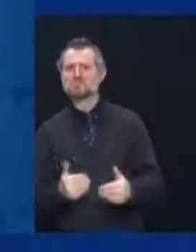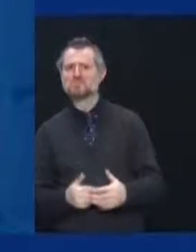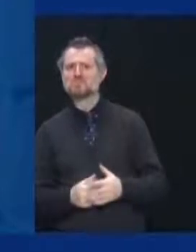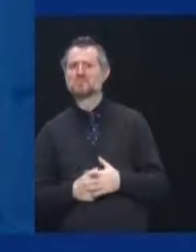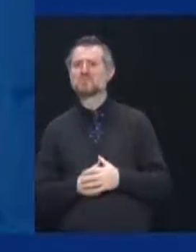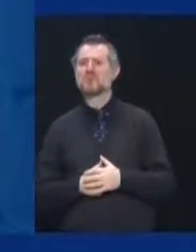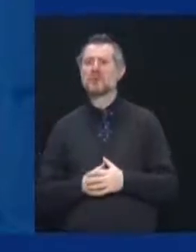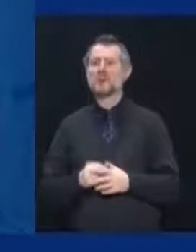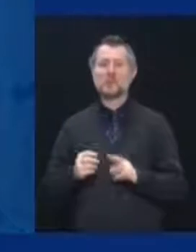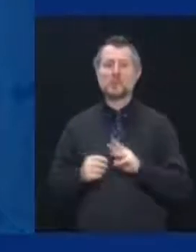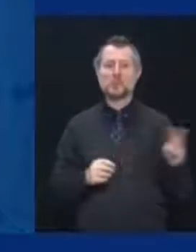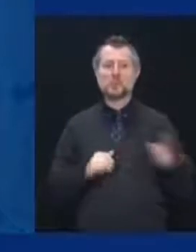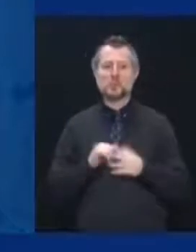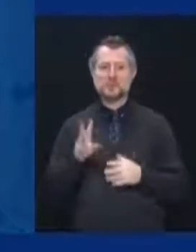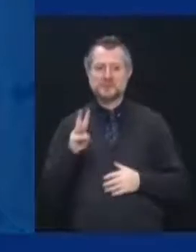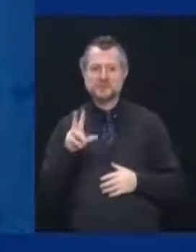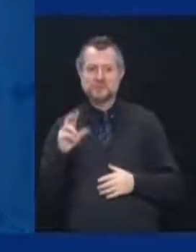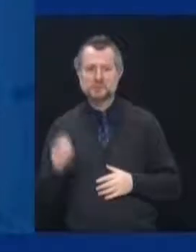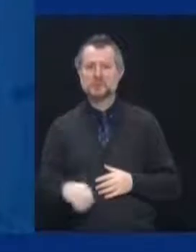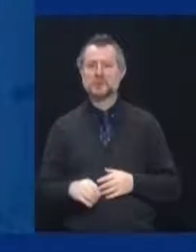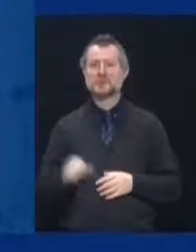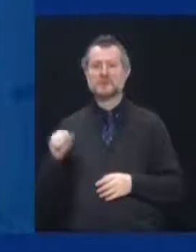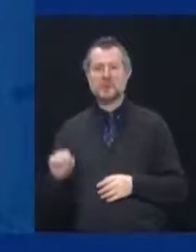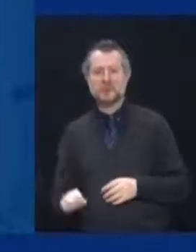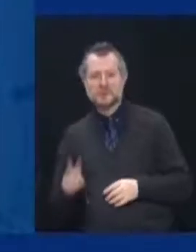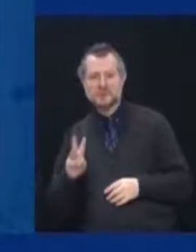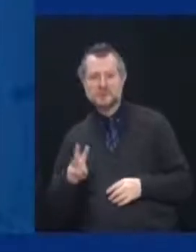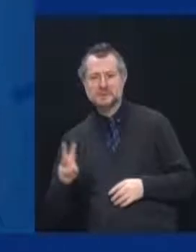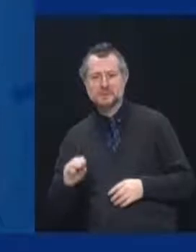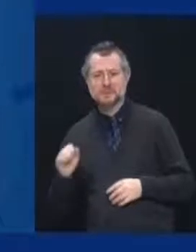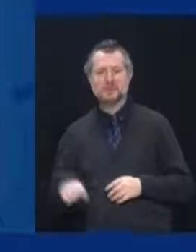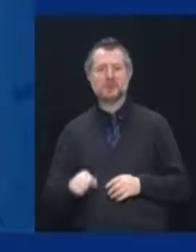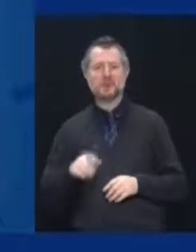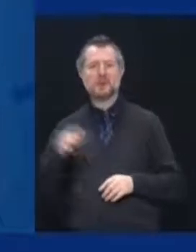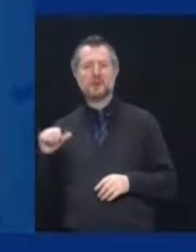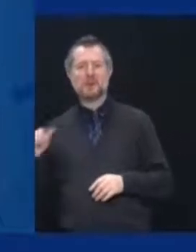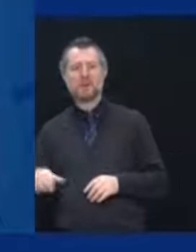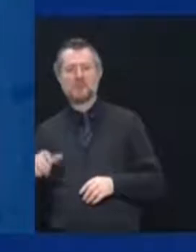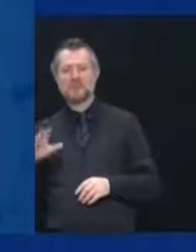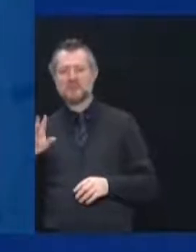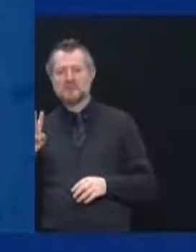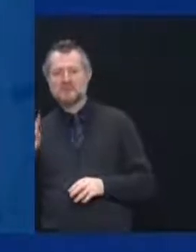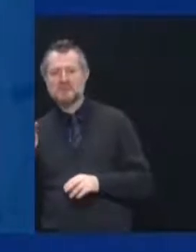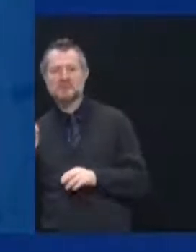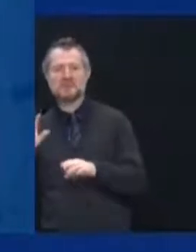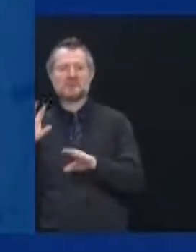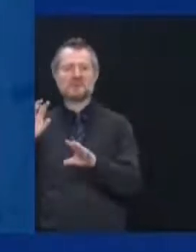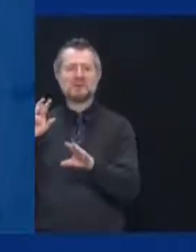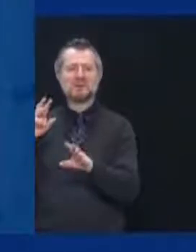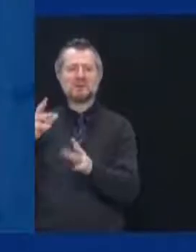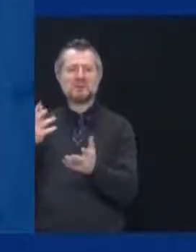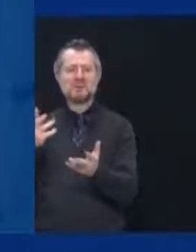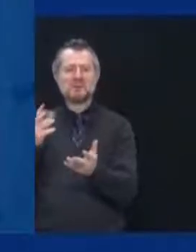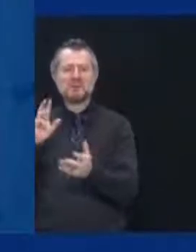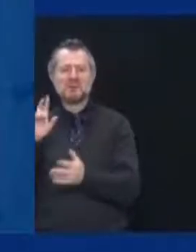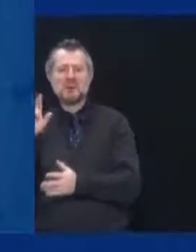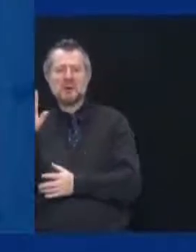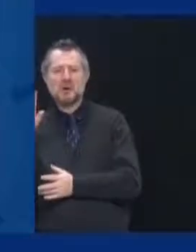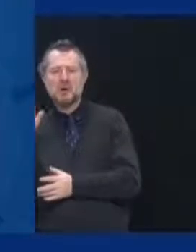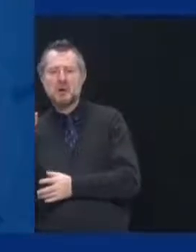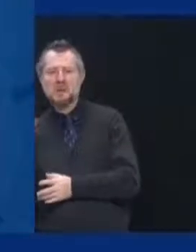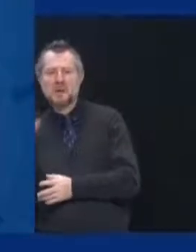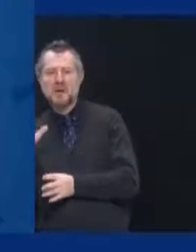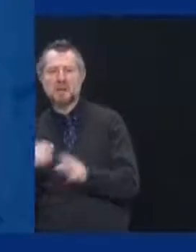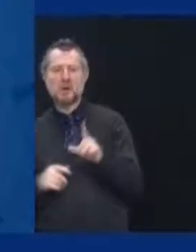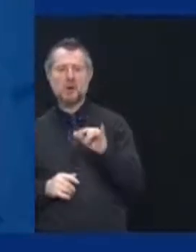Western New York, 63, Southern Tier, 66, Capital Region, 65, North Country, 70, Long Island, 60, New